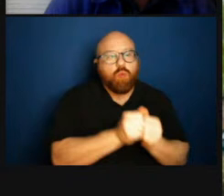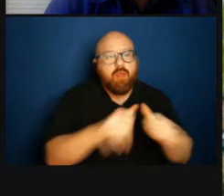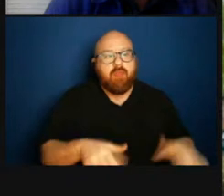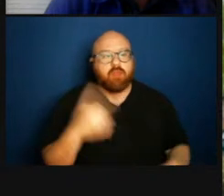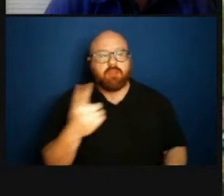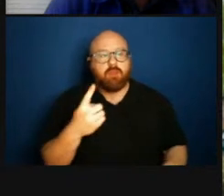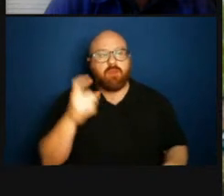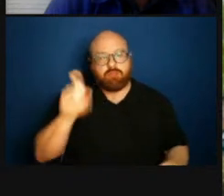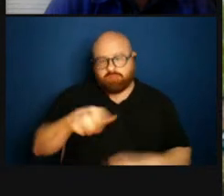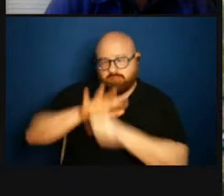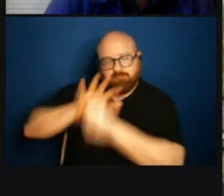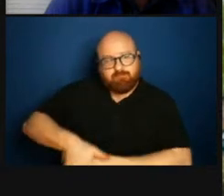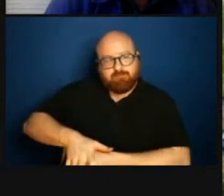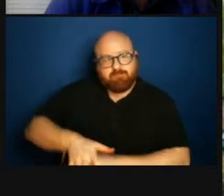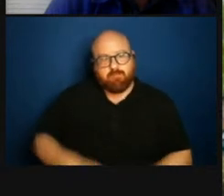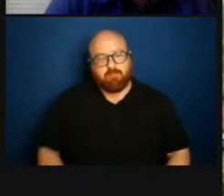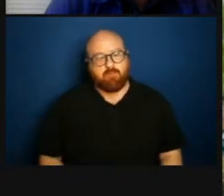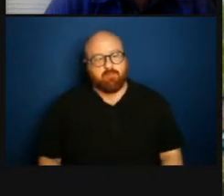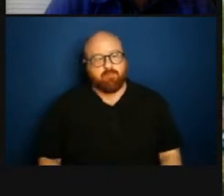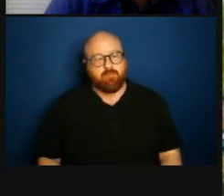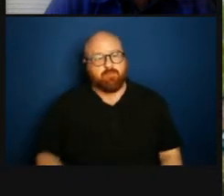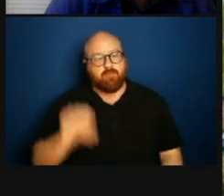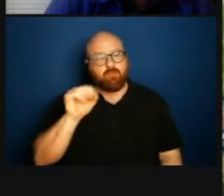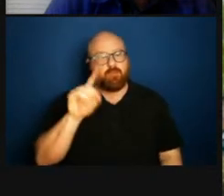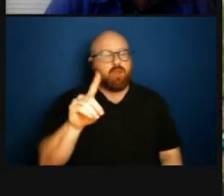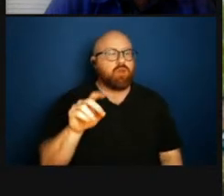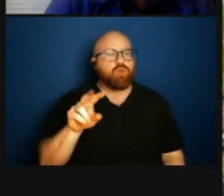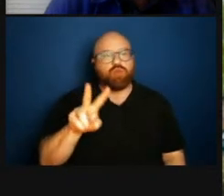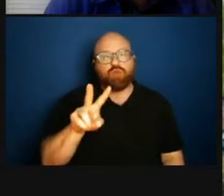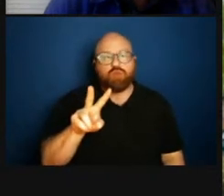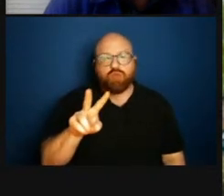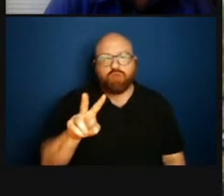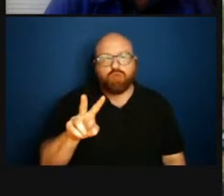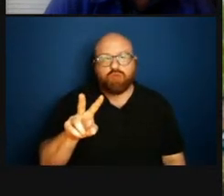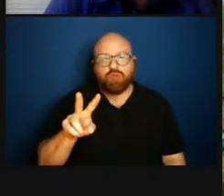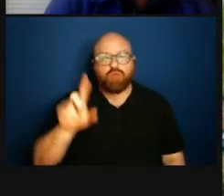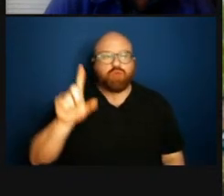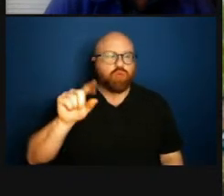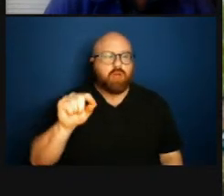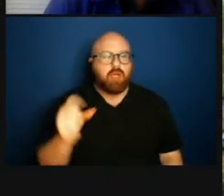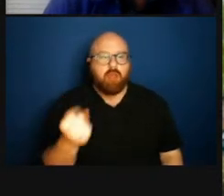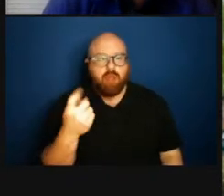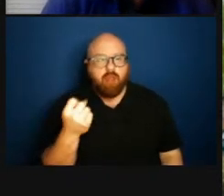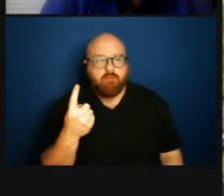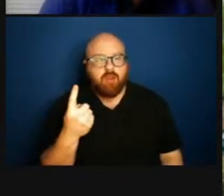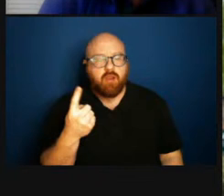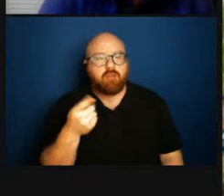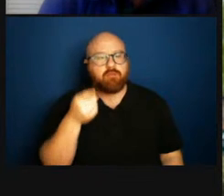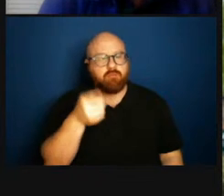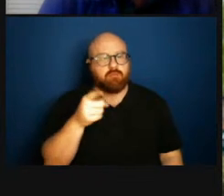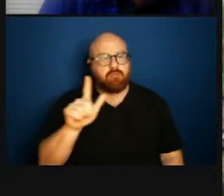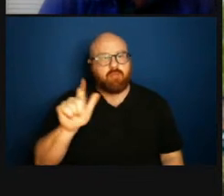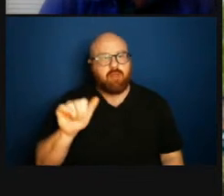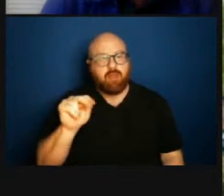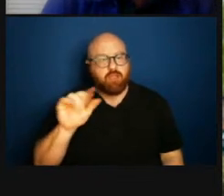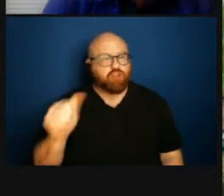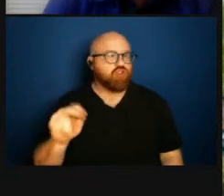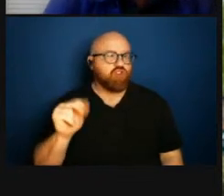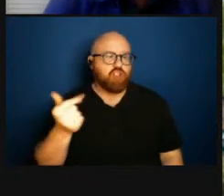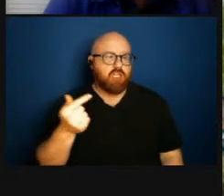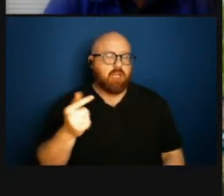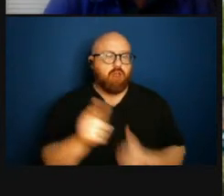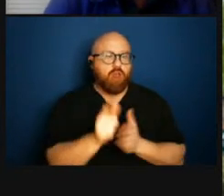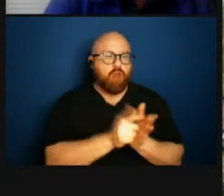Maryland's 2019 Commission of Lynching Truth and Reconciliation, the first in the country,